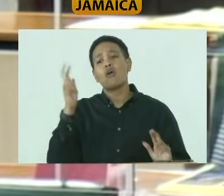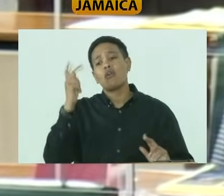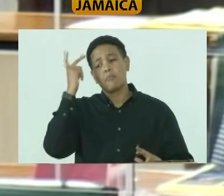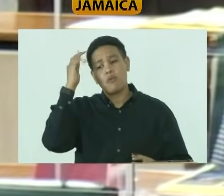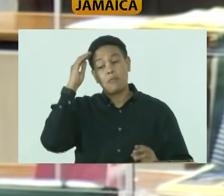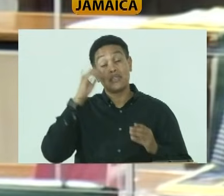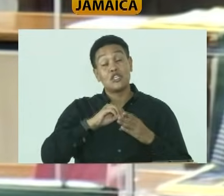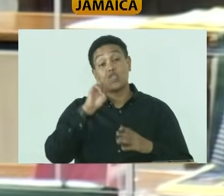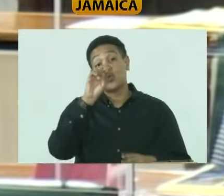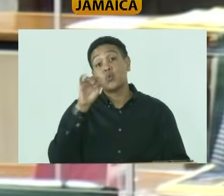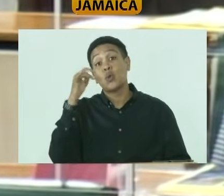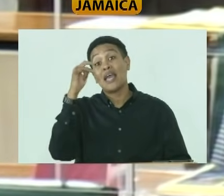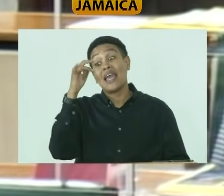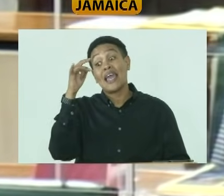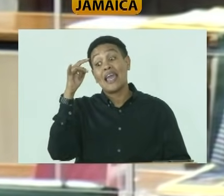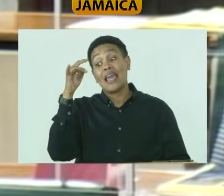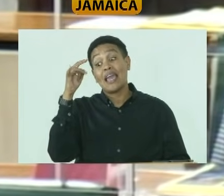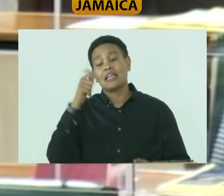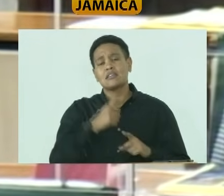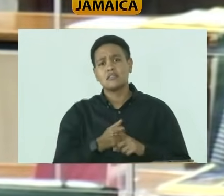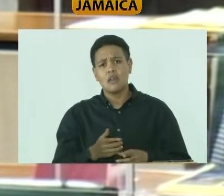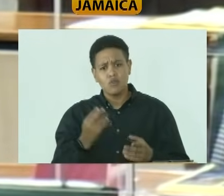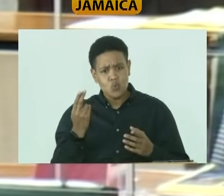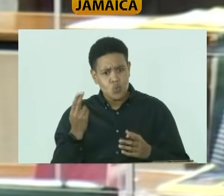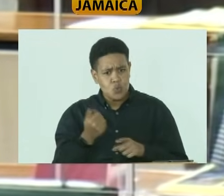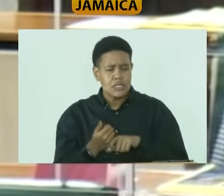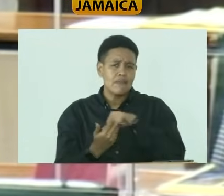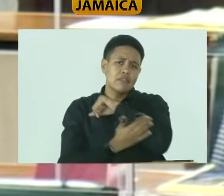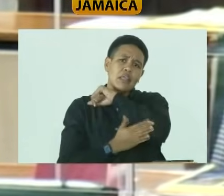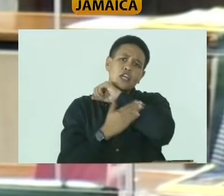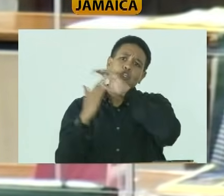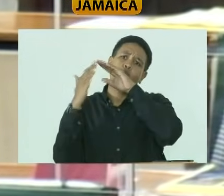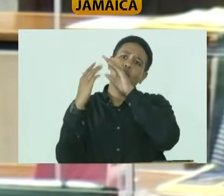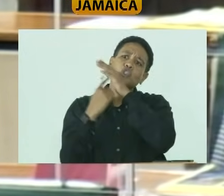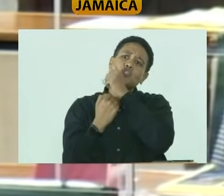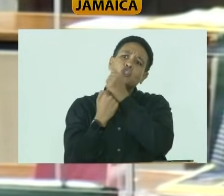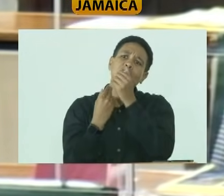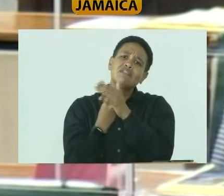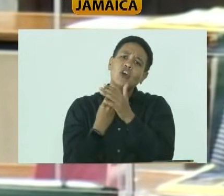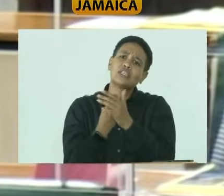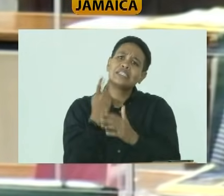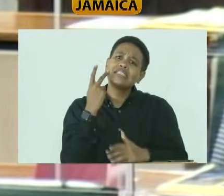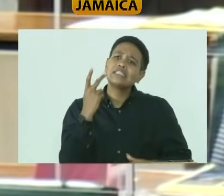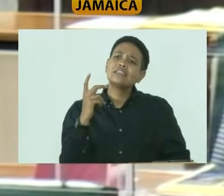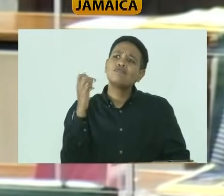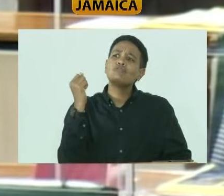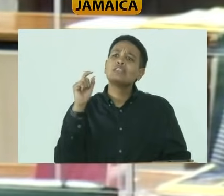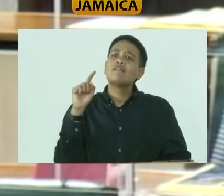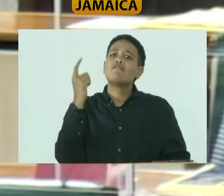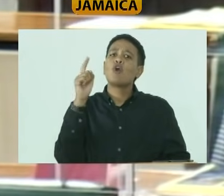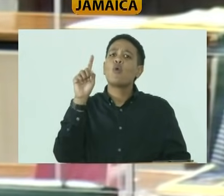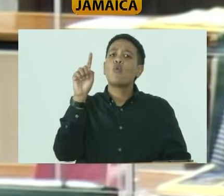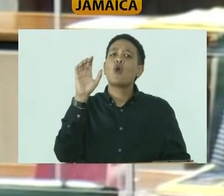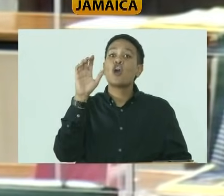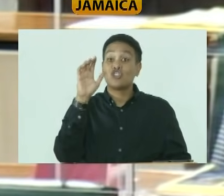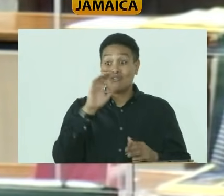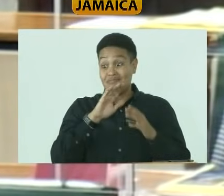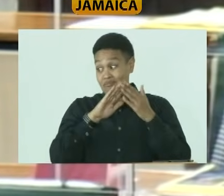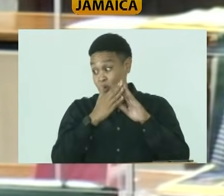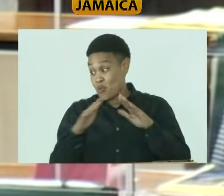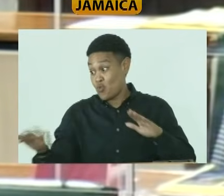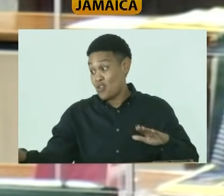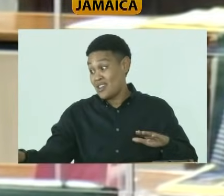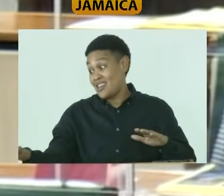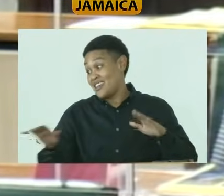in 2018 to use the National Housing Trust funds to see the first 100 schemes developed,